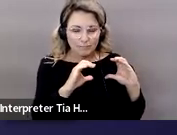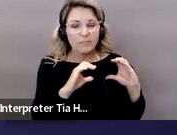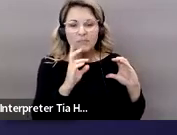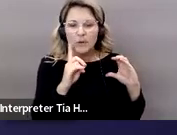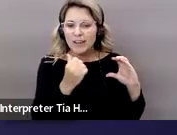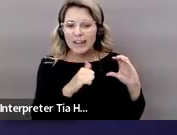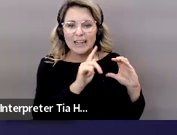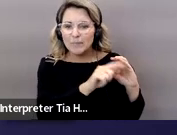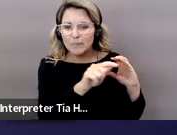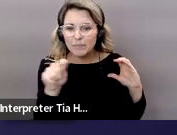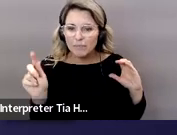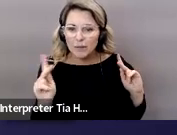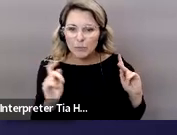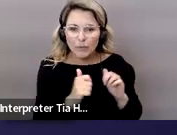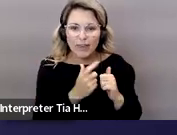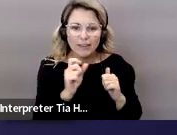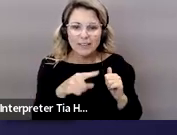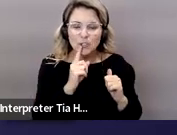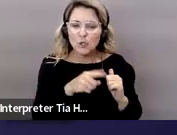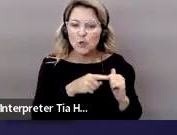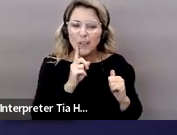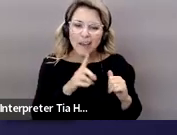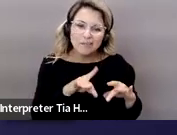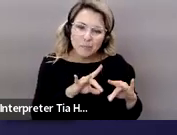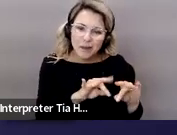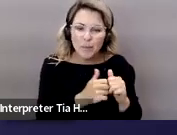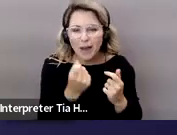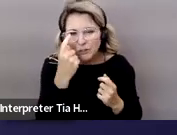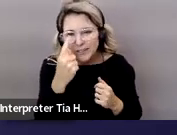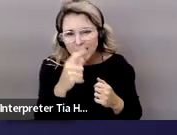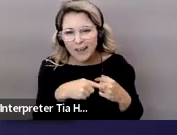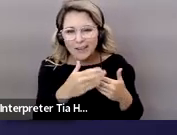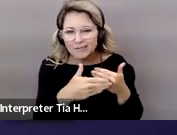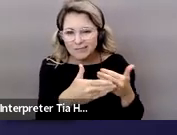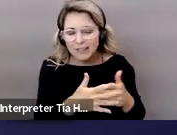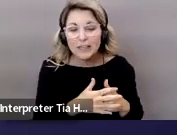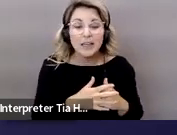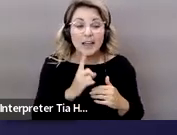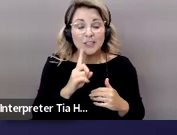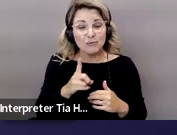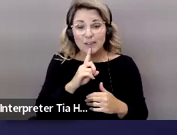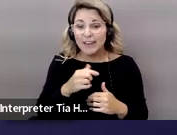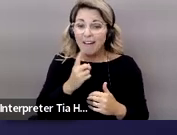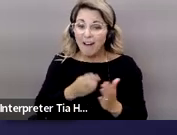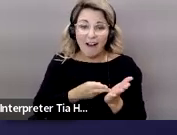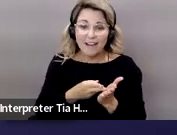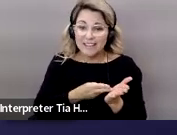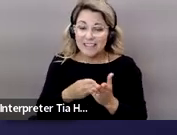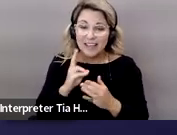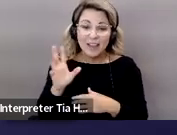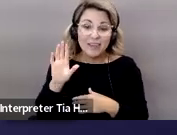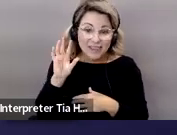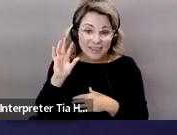who needs to understand it sort of as we go. It's also kind of an organic document, though. It's very likely that the abstract you submit as part of your